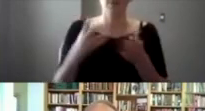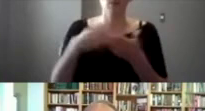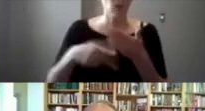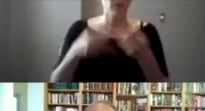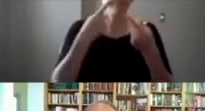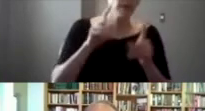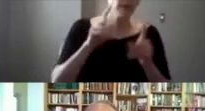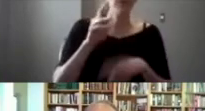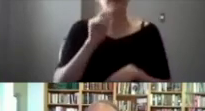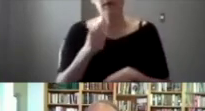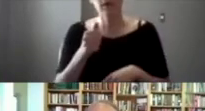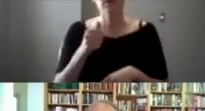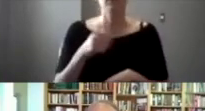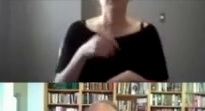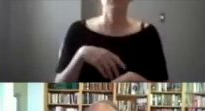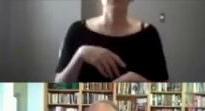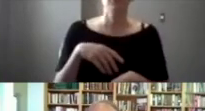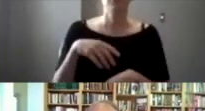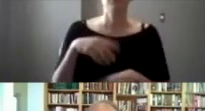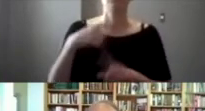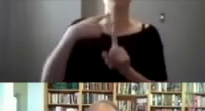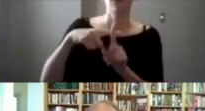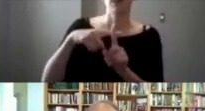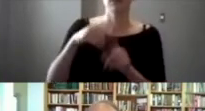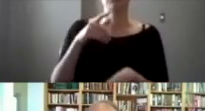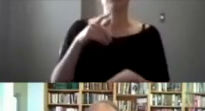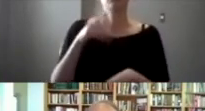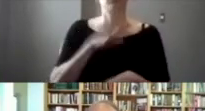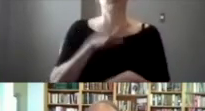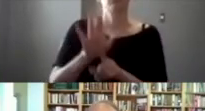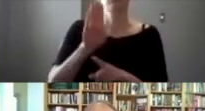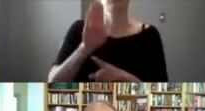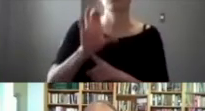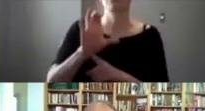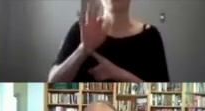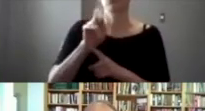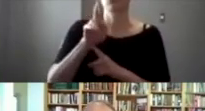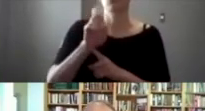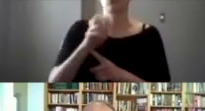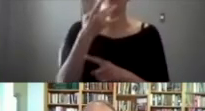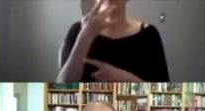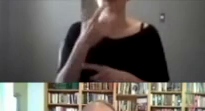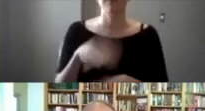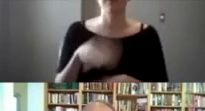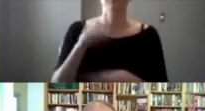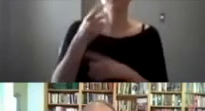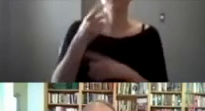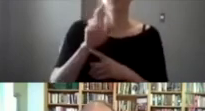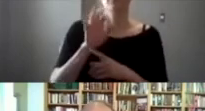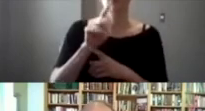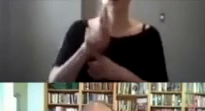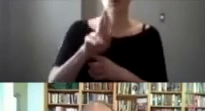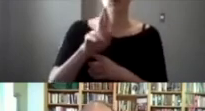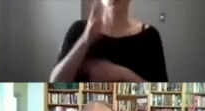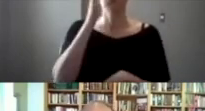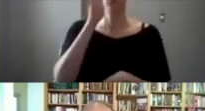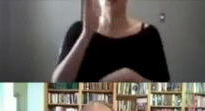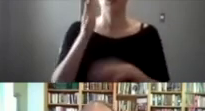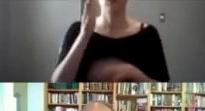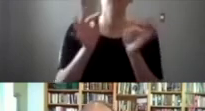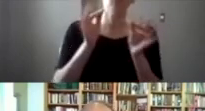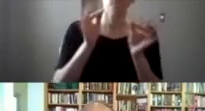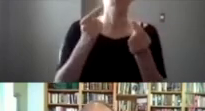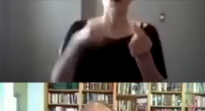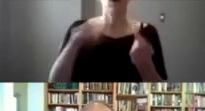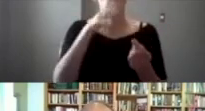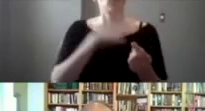and women's contraceptive feature preferences. Dr. Foster will be discussing what women want